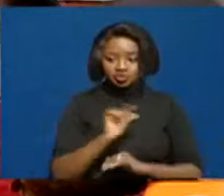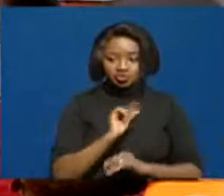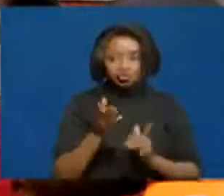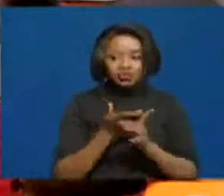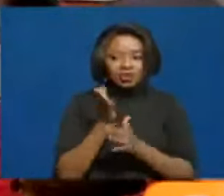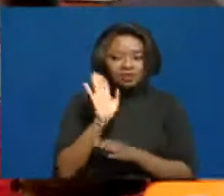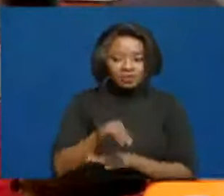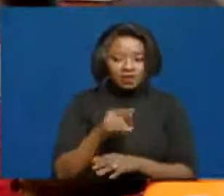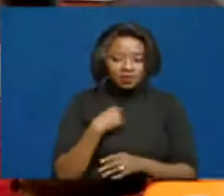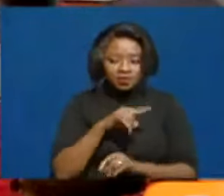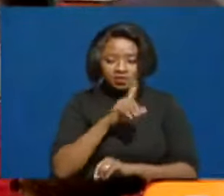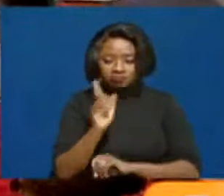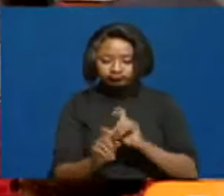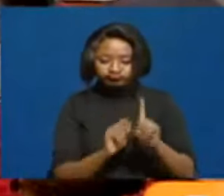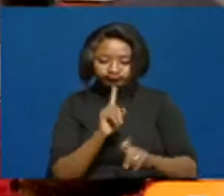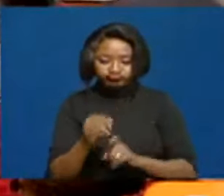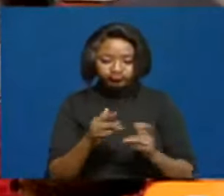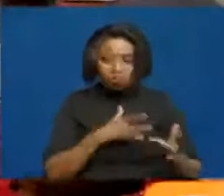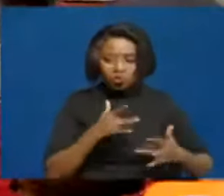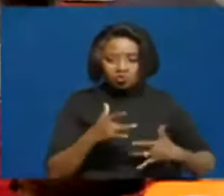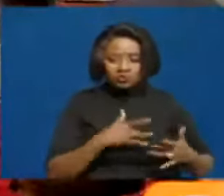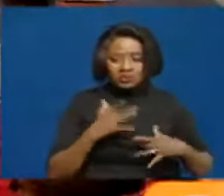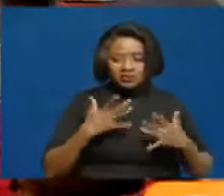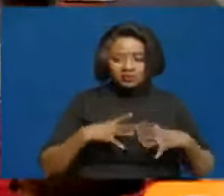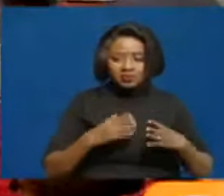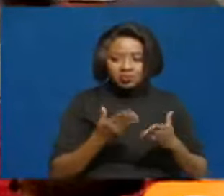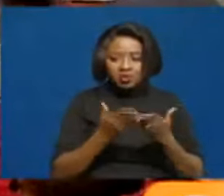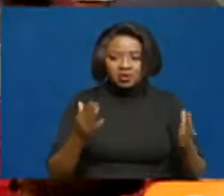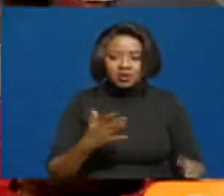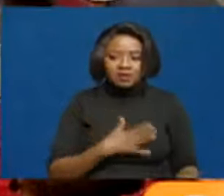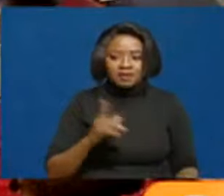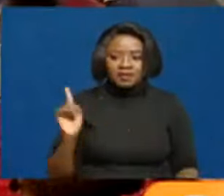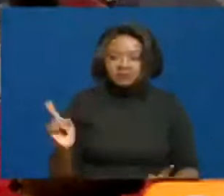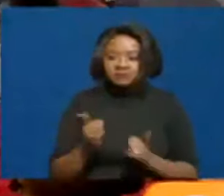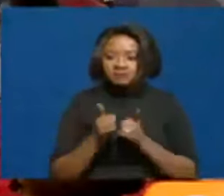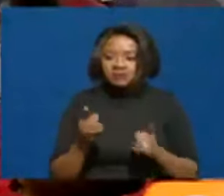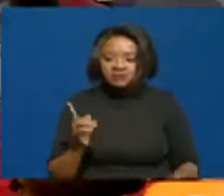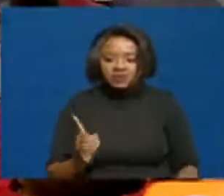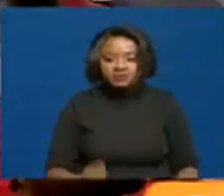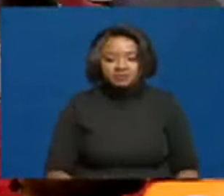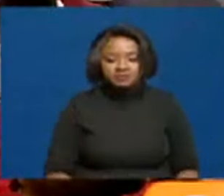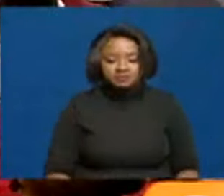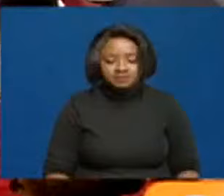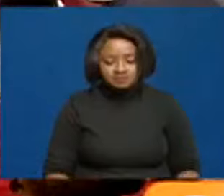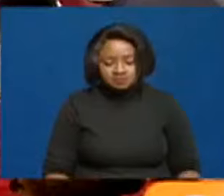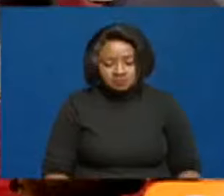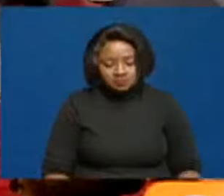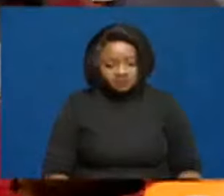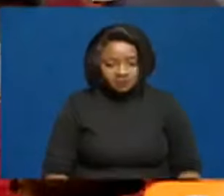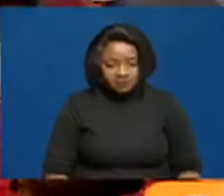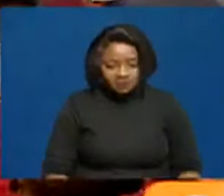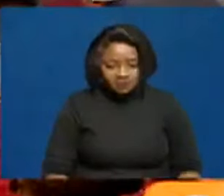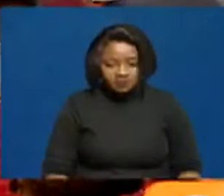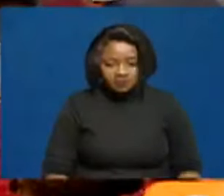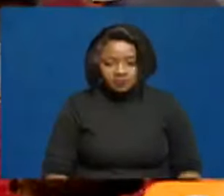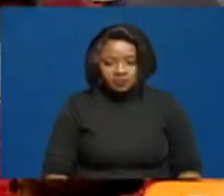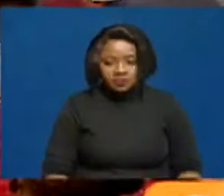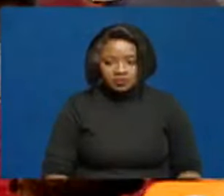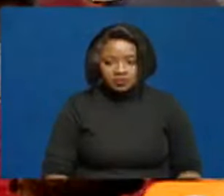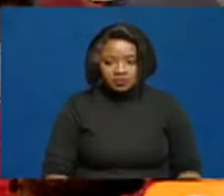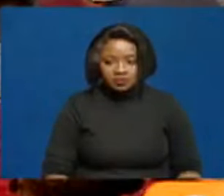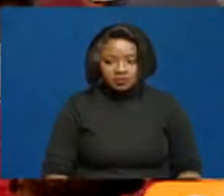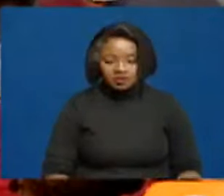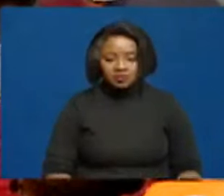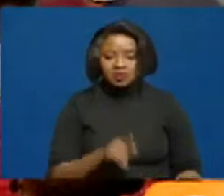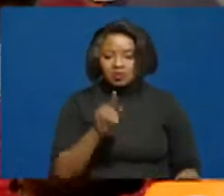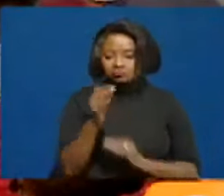questions and concerns from the audience here. But yes, very briefly. I just said very briefly. Yeah. Is to say that you're asking, can we